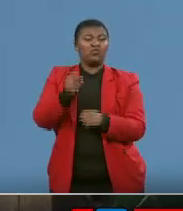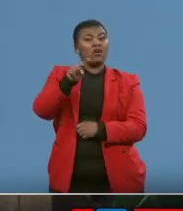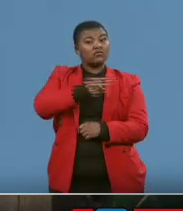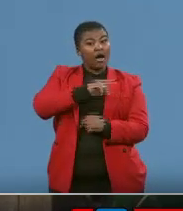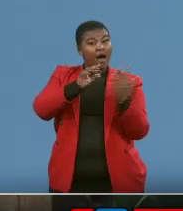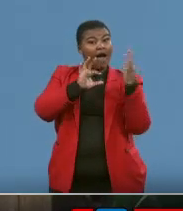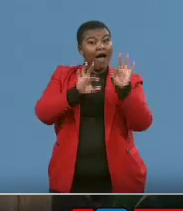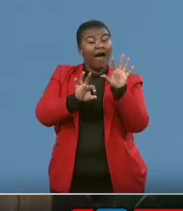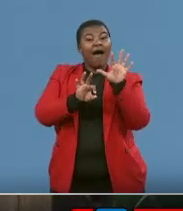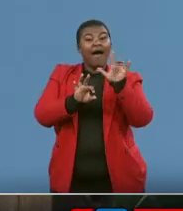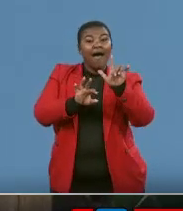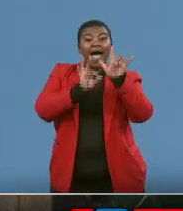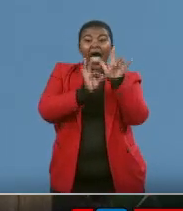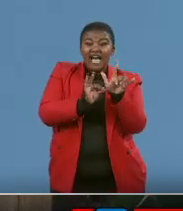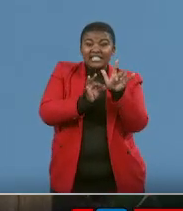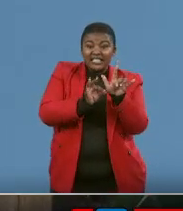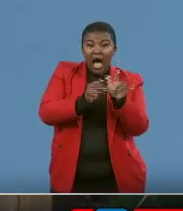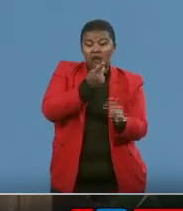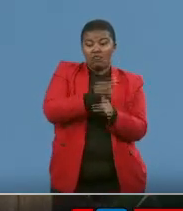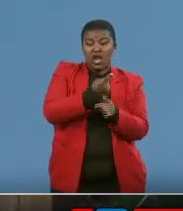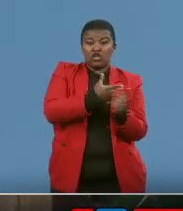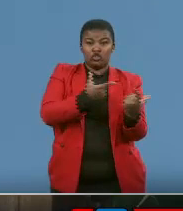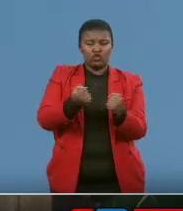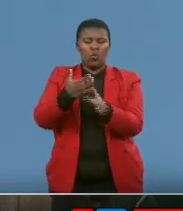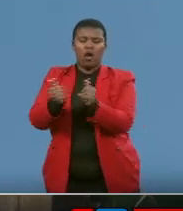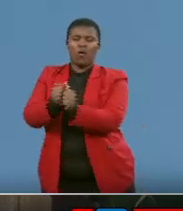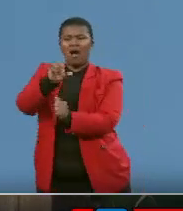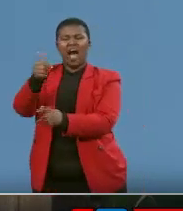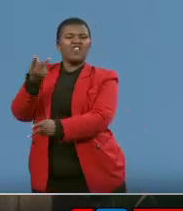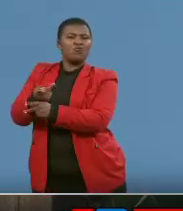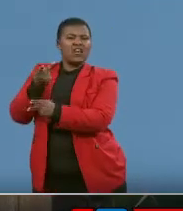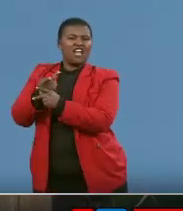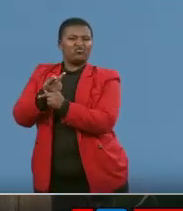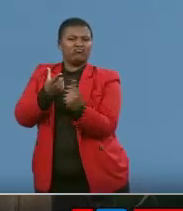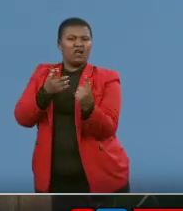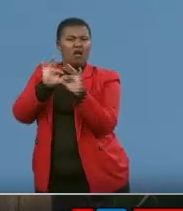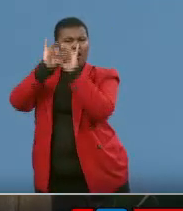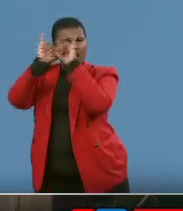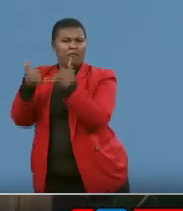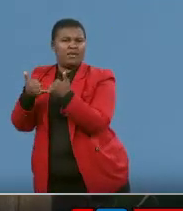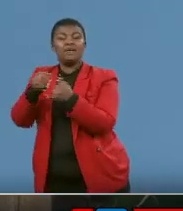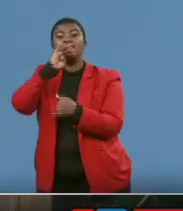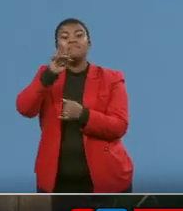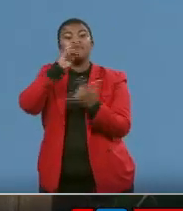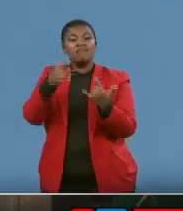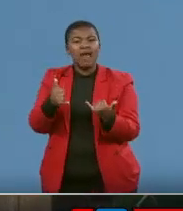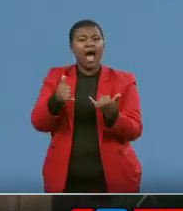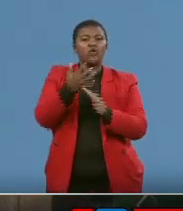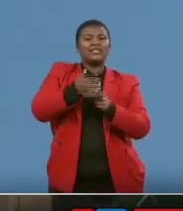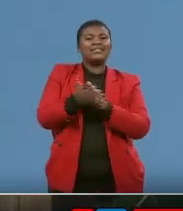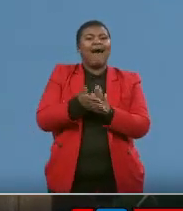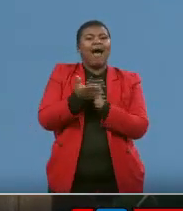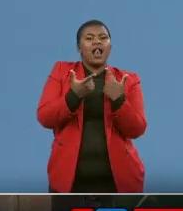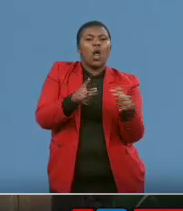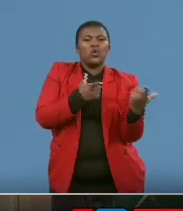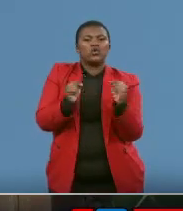Science Production exists, so that we can work with other production houses in how to treat sign language on camera. Because